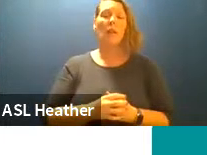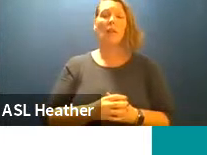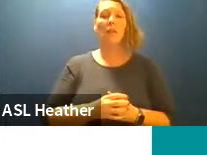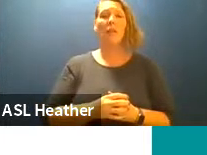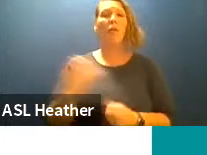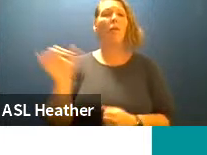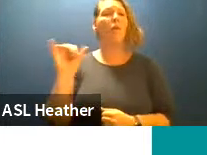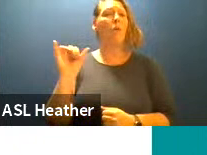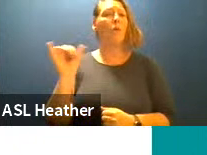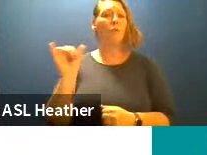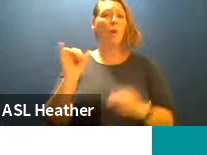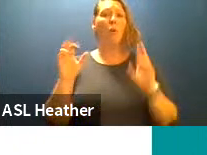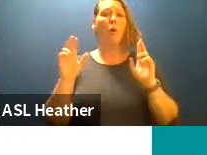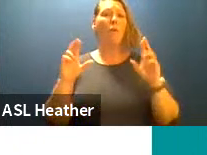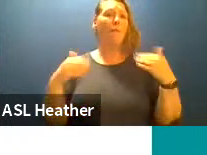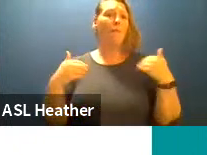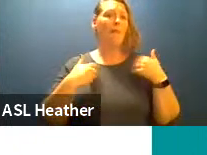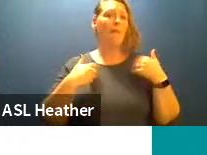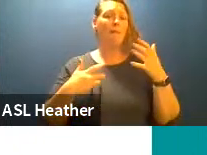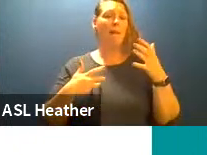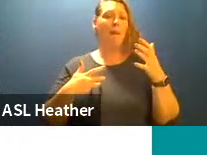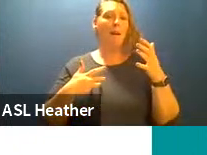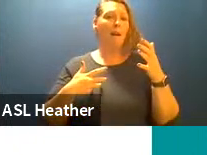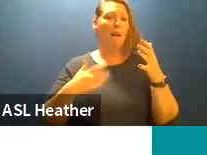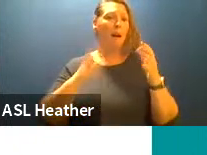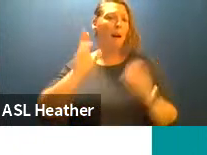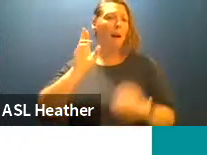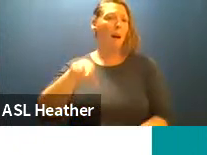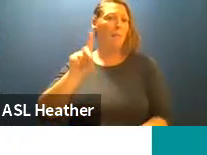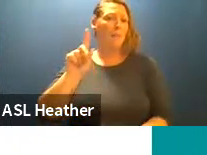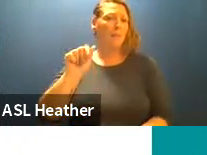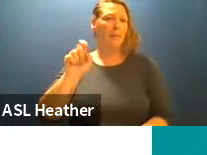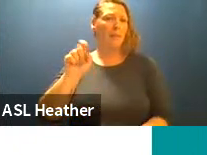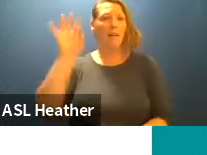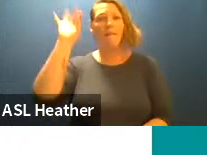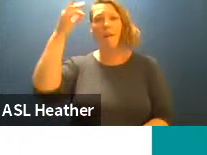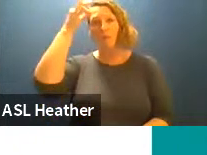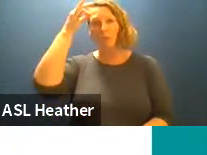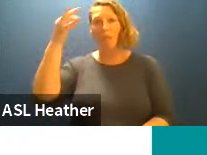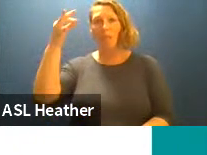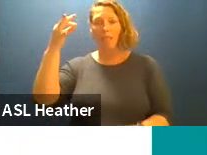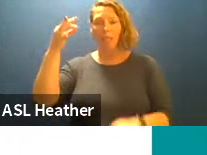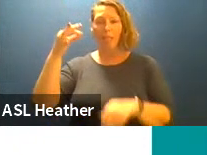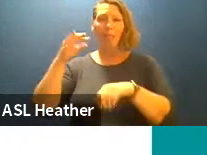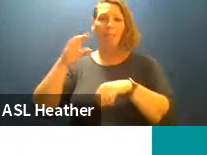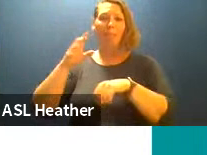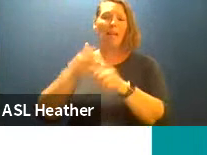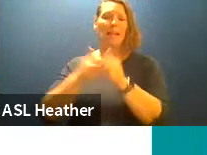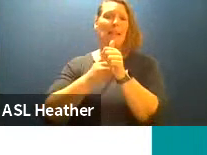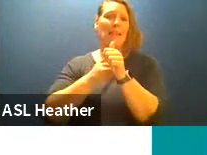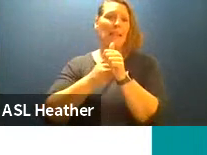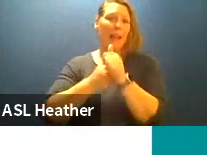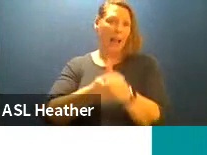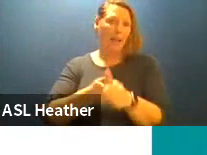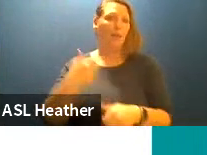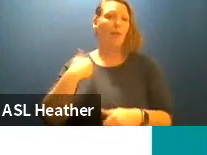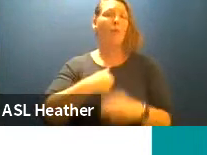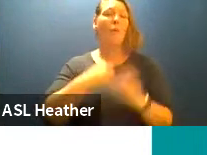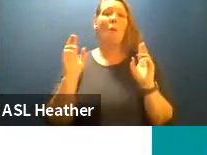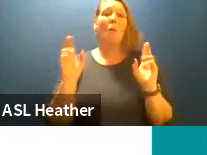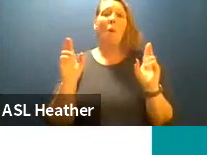We're also hoping to have updates on our federal guidance. And once again, we're hoping to have that